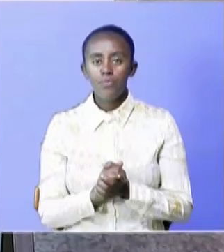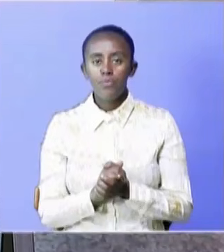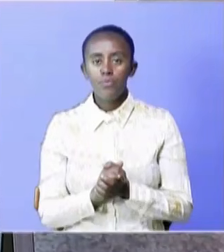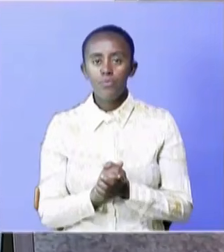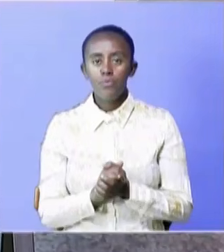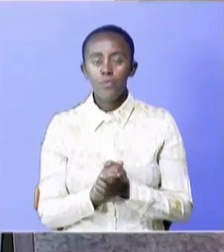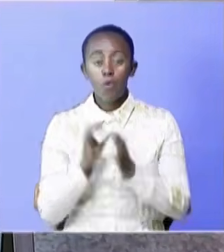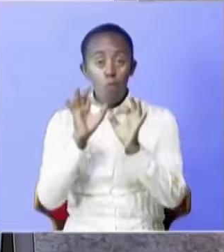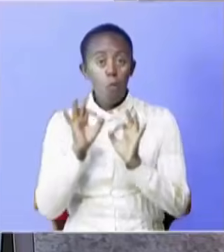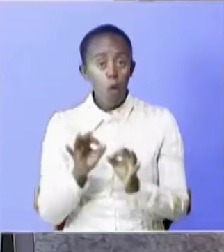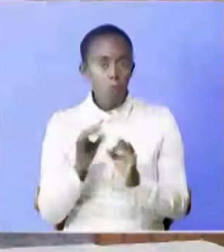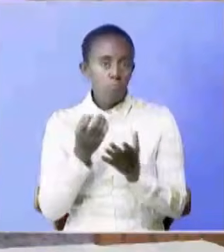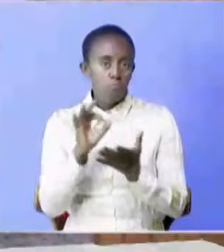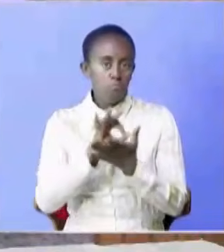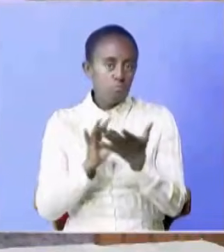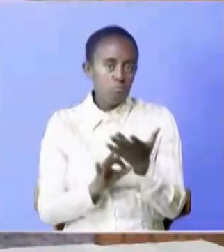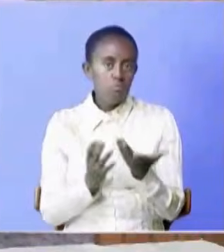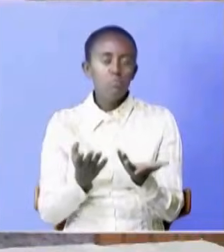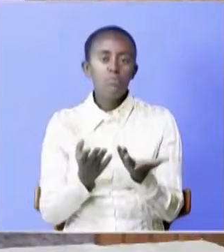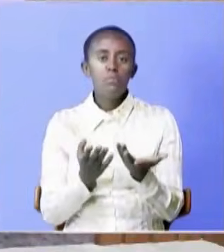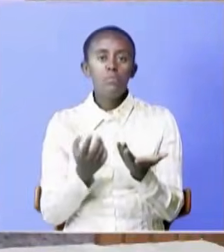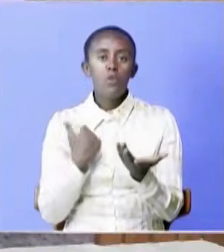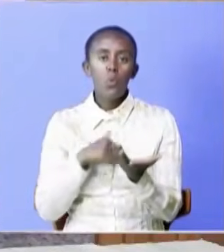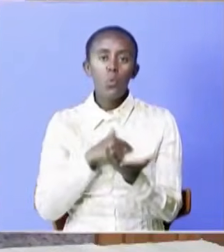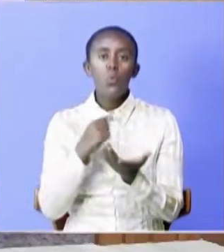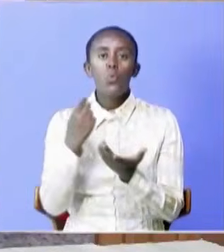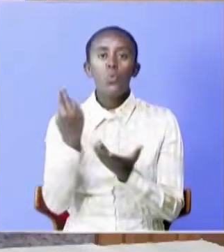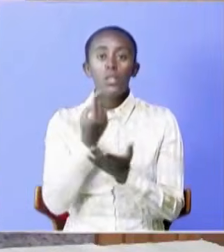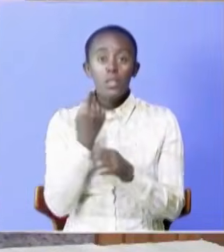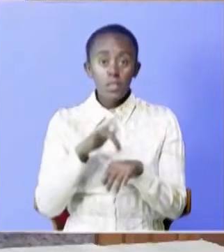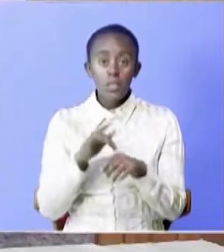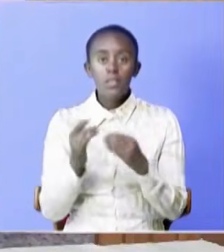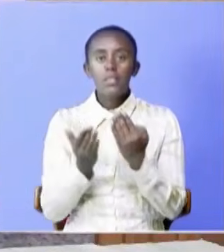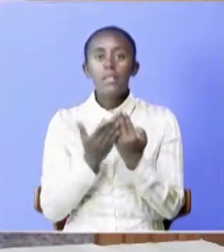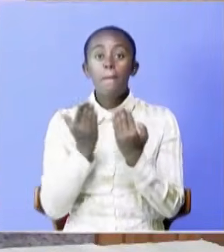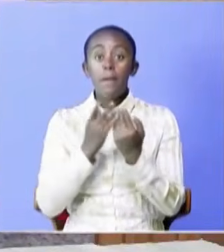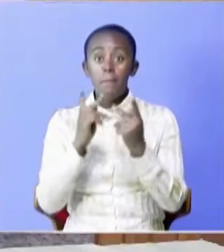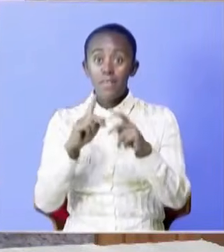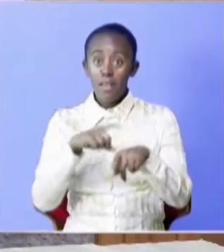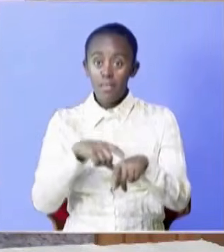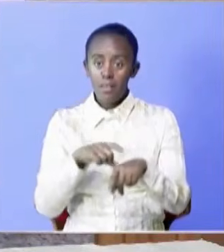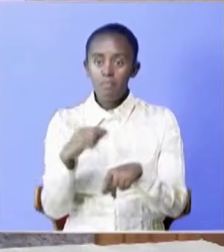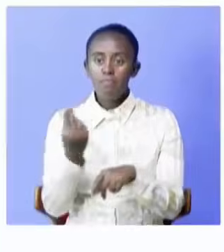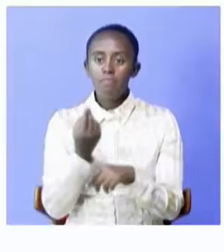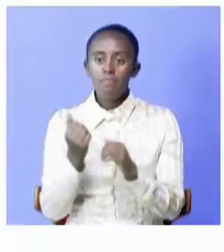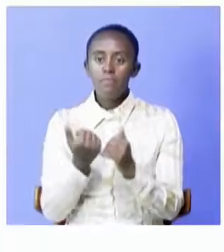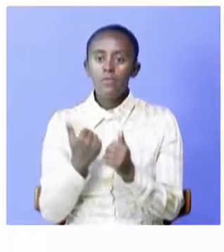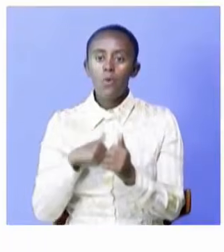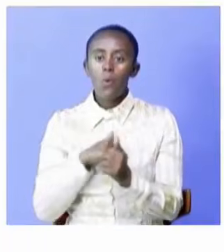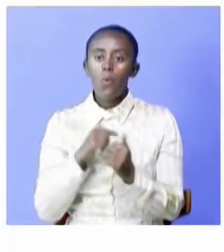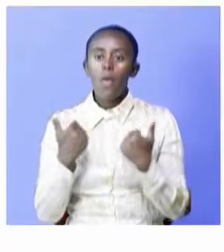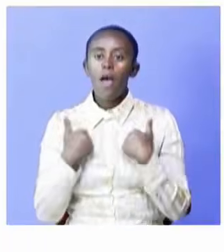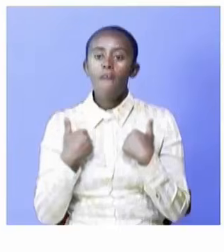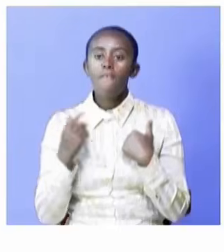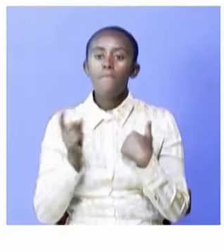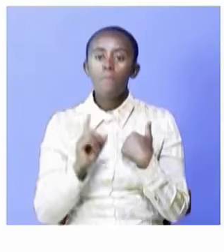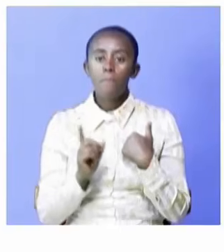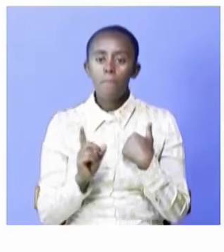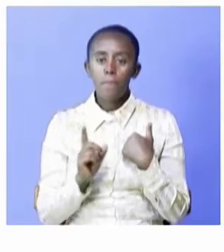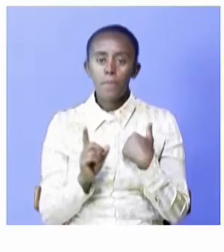Its formula, or its form that we use in the simple present tense, is we have first